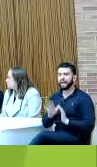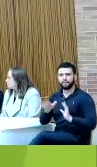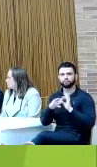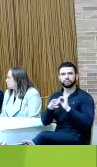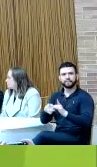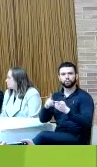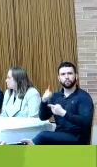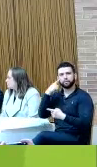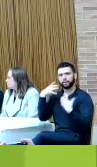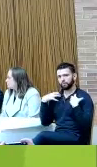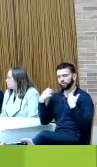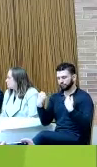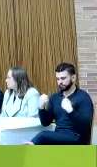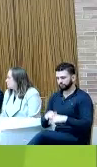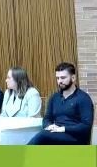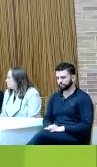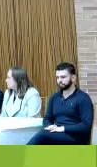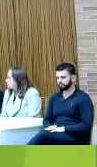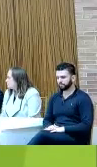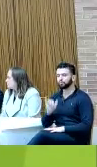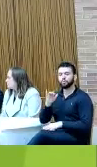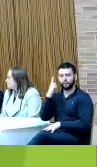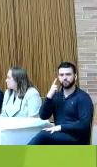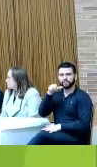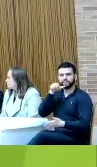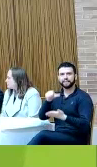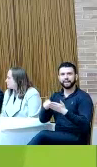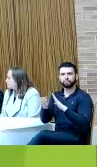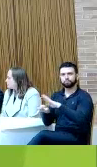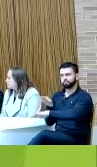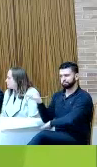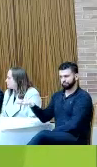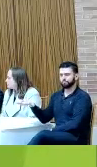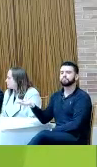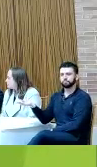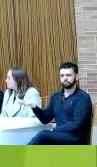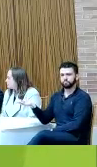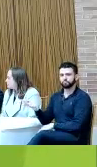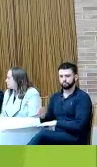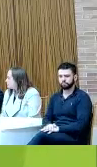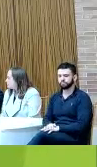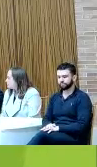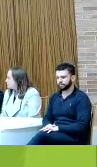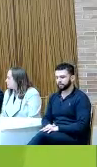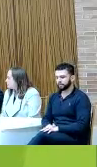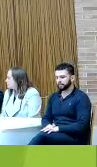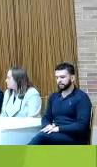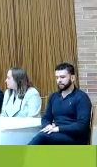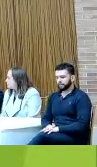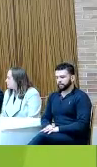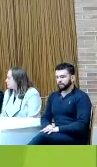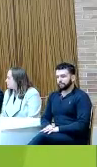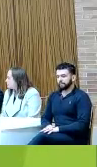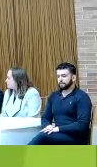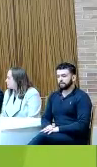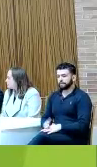that um the letter was needed and the letter need not also come from a medical provider even though in this